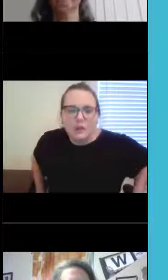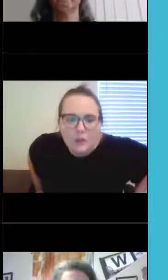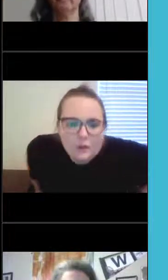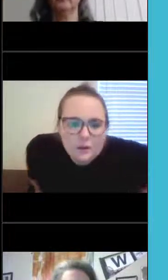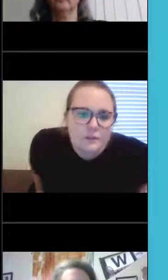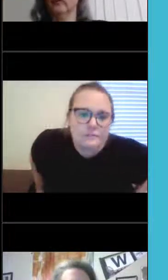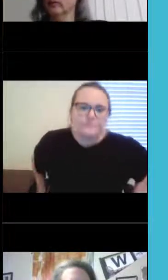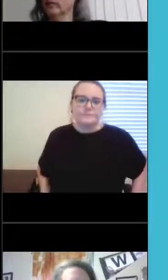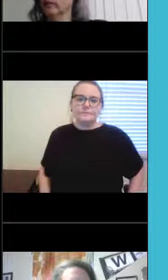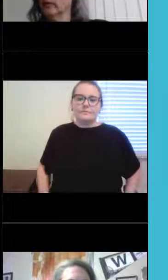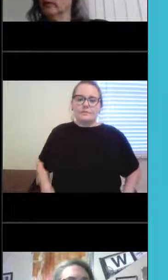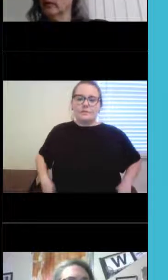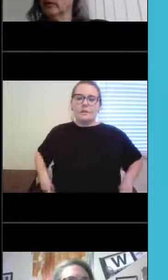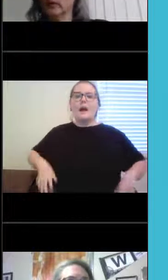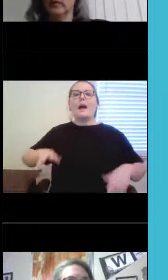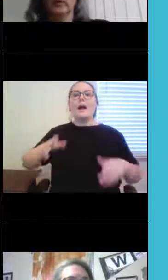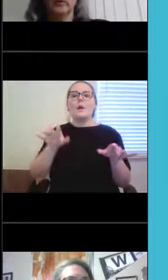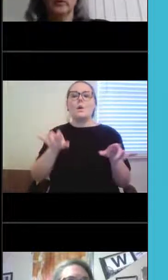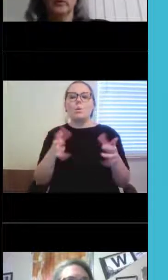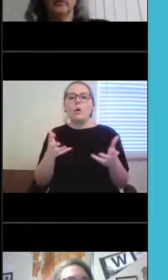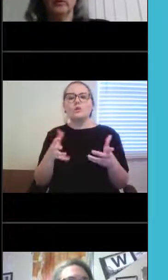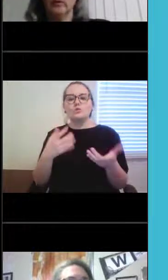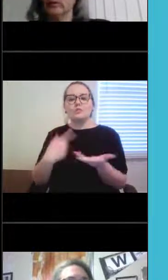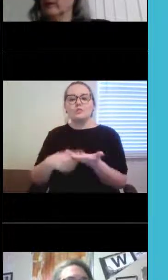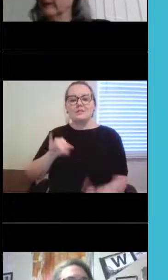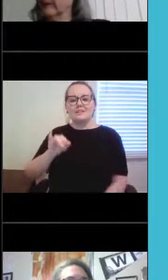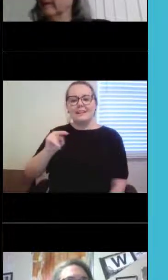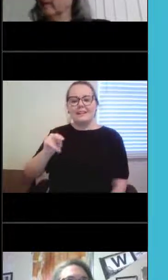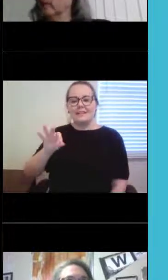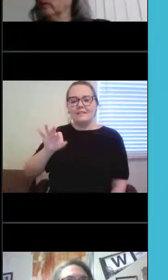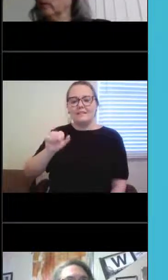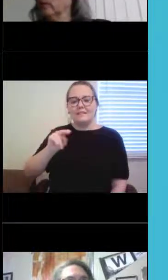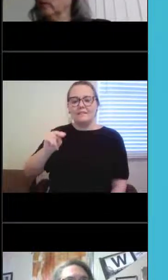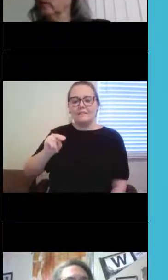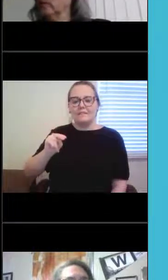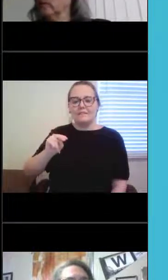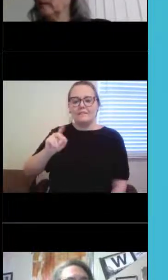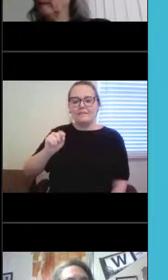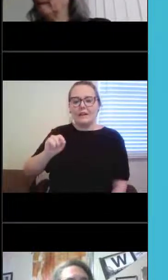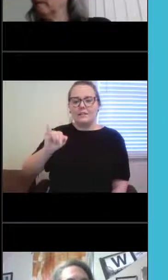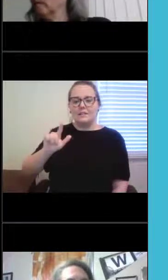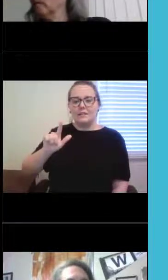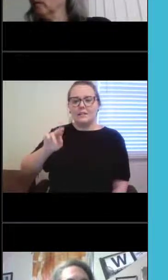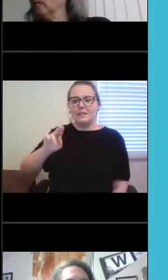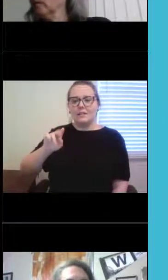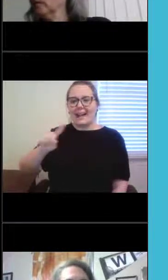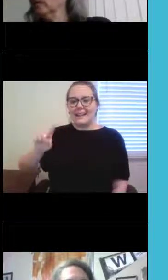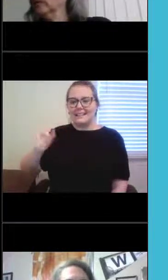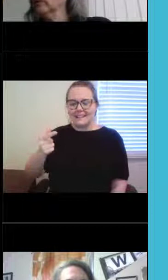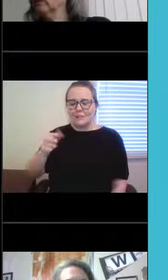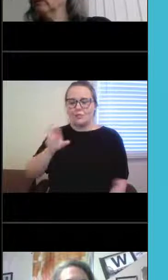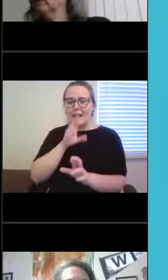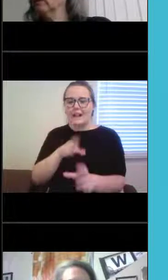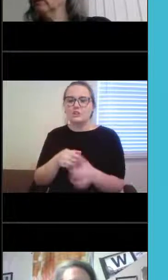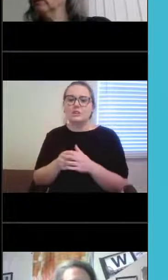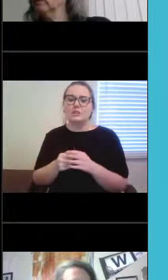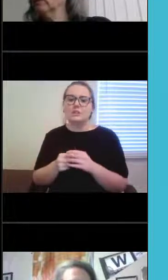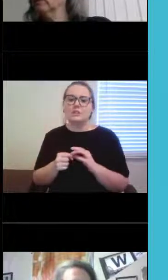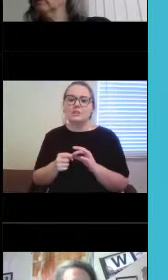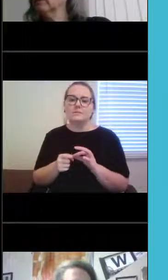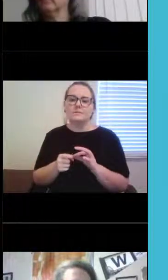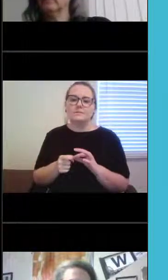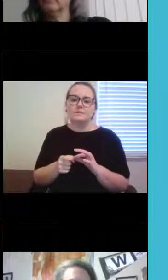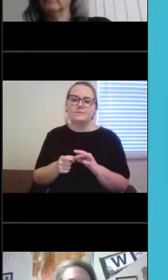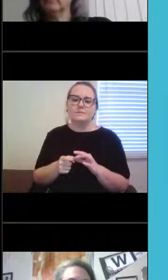want to note with the infantilizing reactions, with most sexual assault happening before the survivor